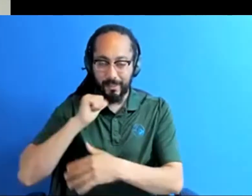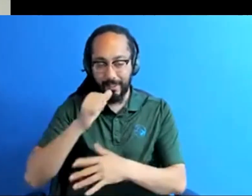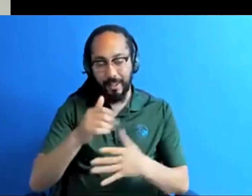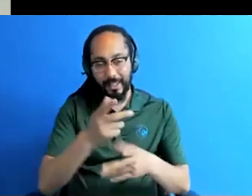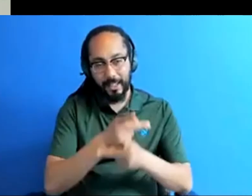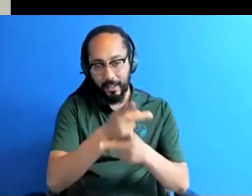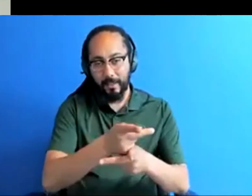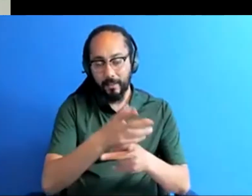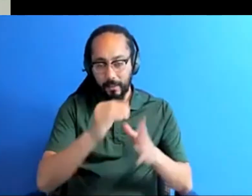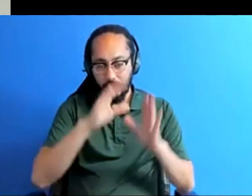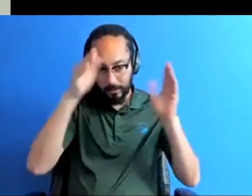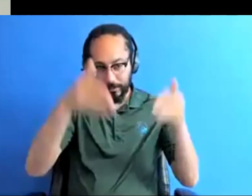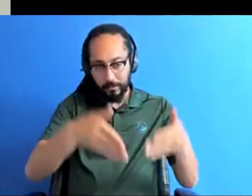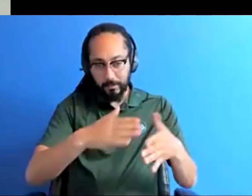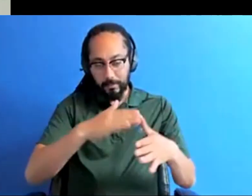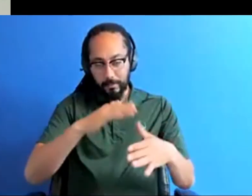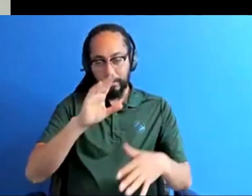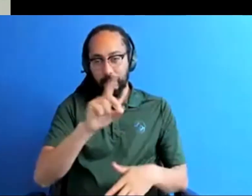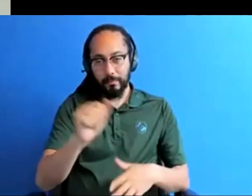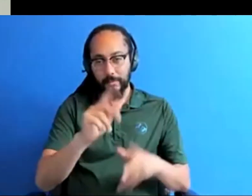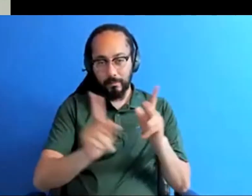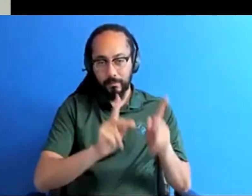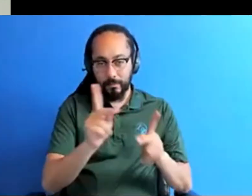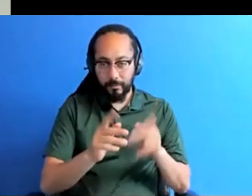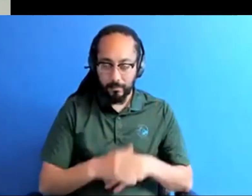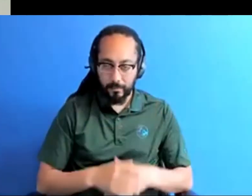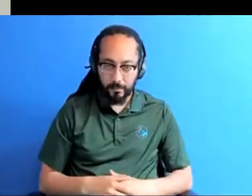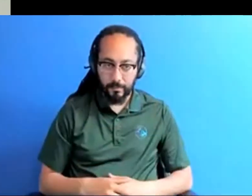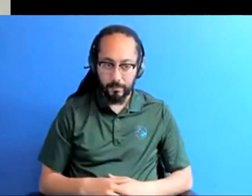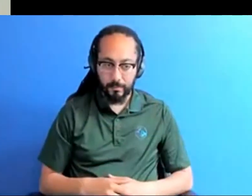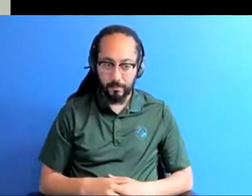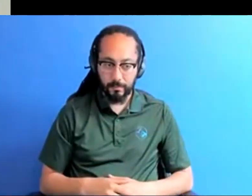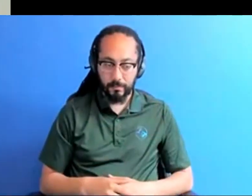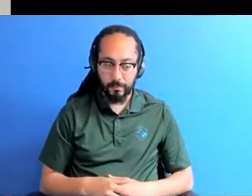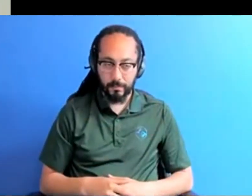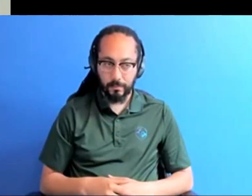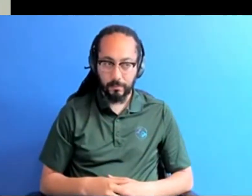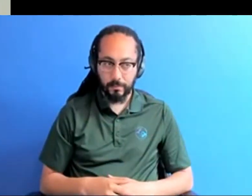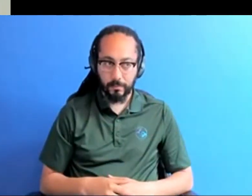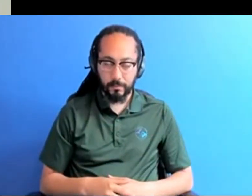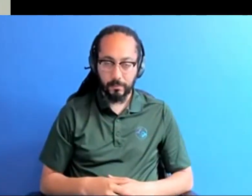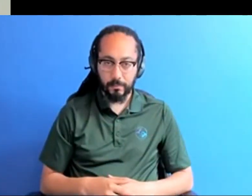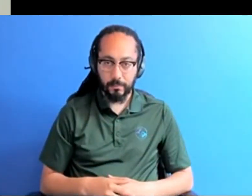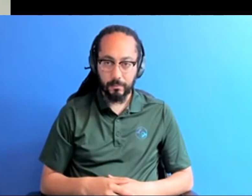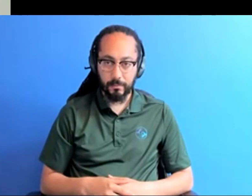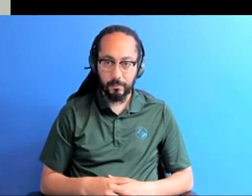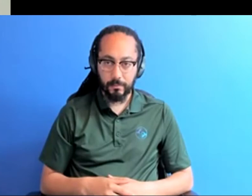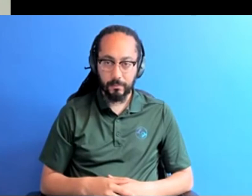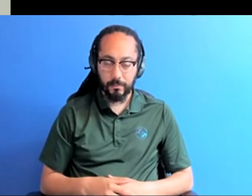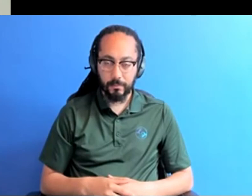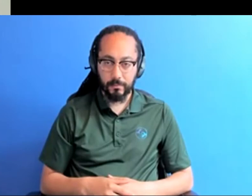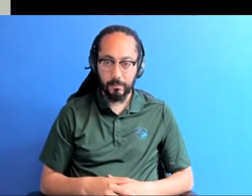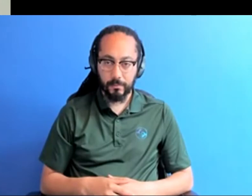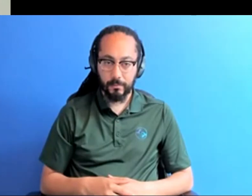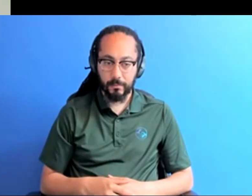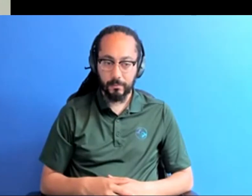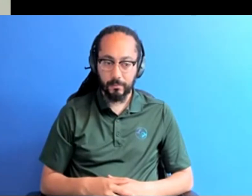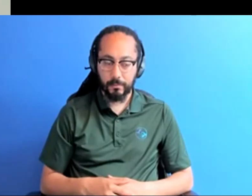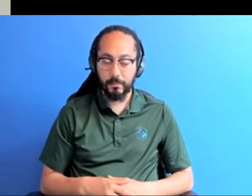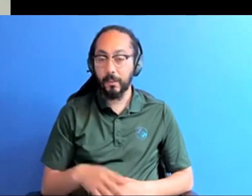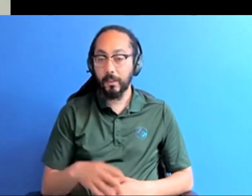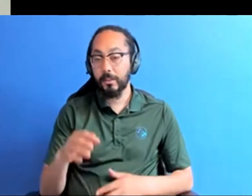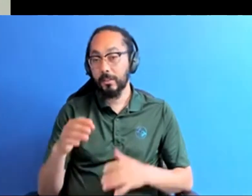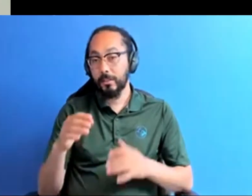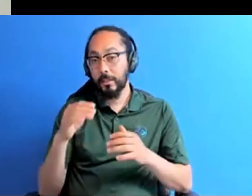centering of disabled people. Because when disabled folks shape access, it's oftentimes a co-designed process.